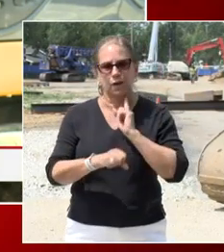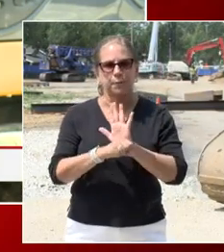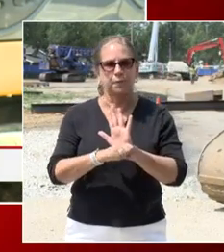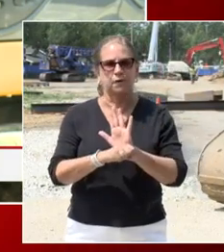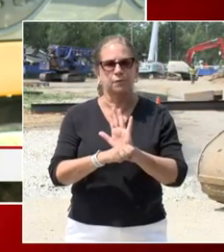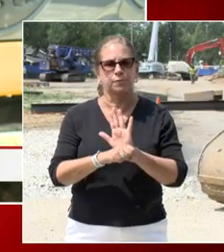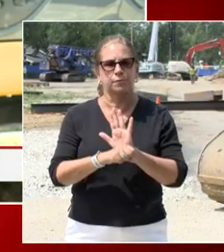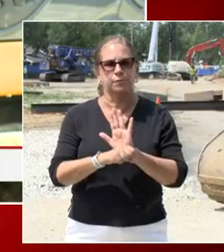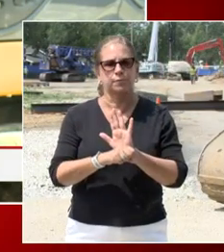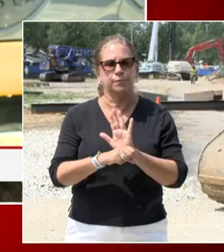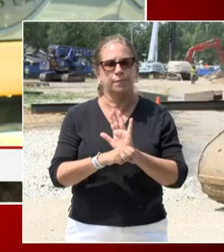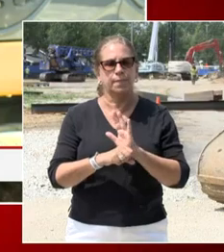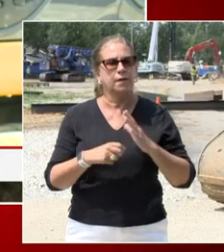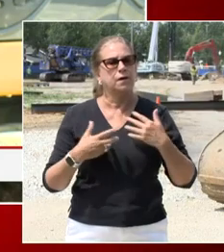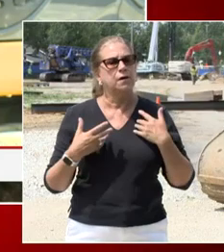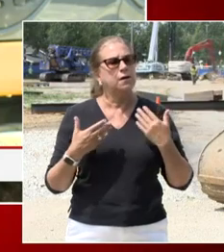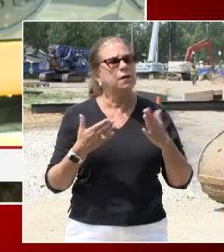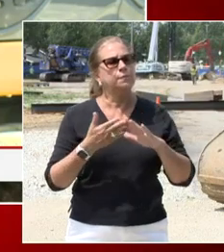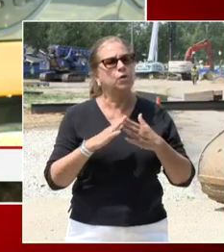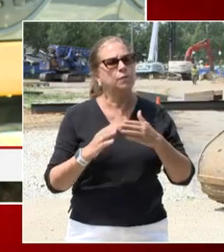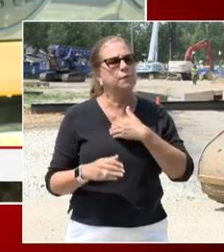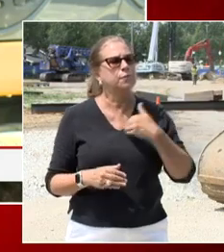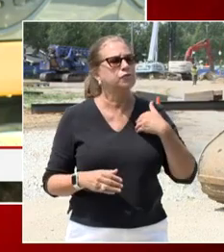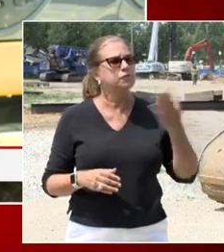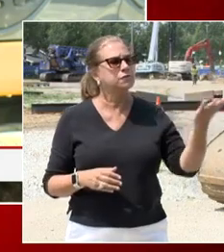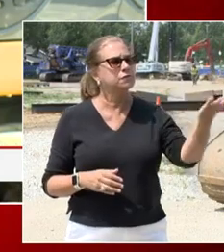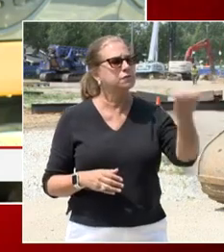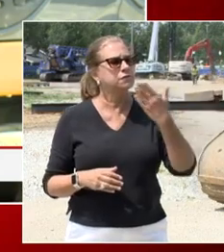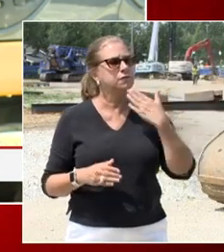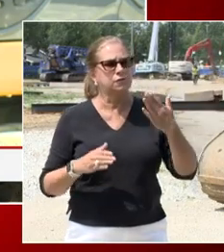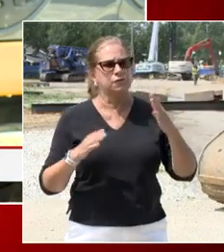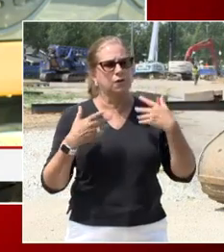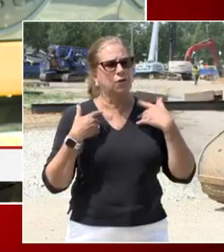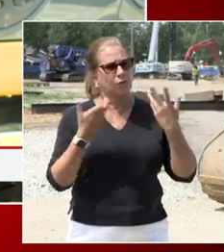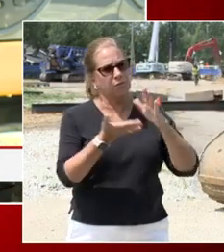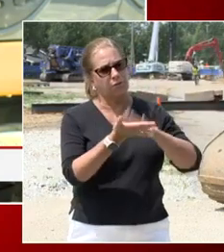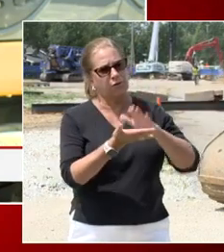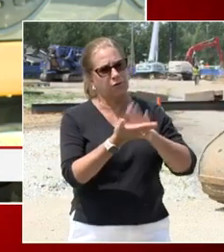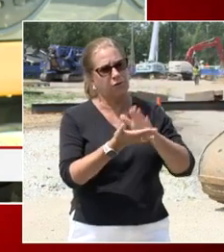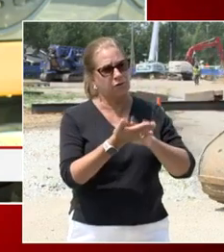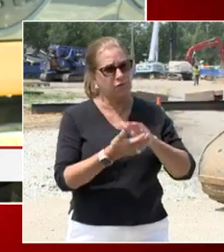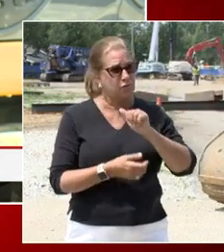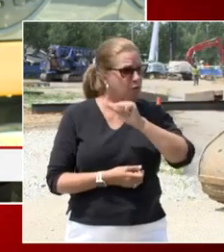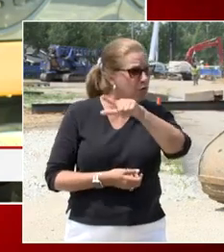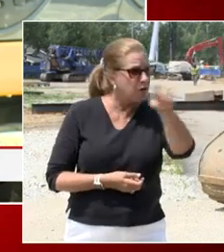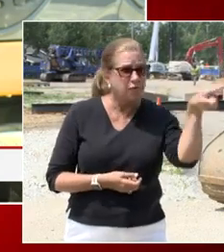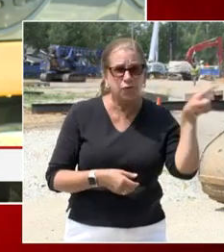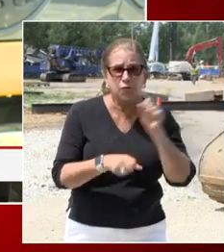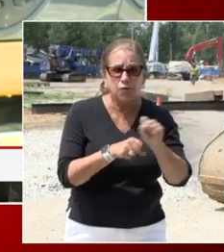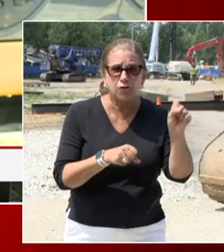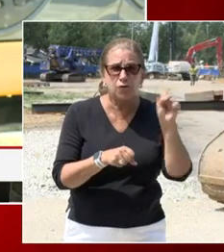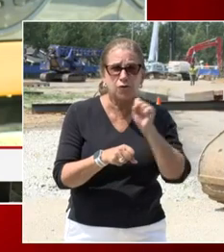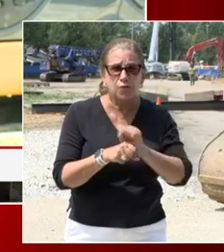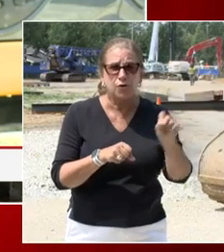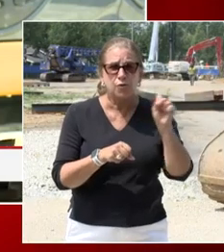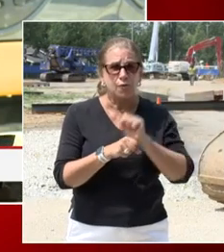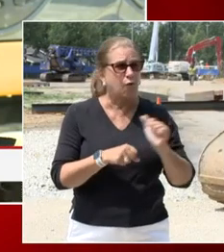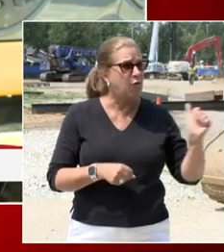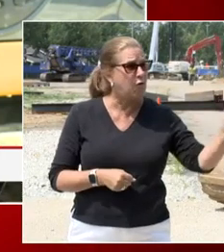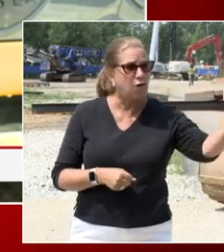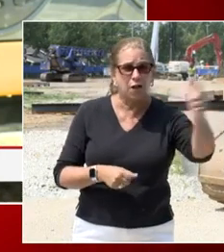ANC members. Give them a big round of applause because they have been working hand in hand with us as